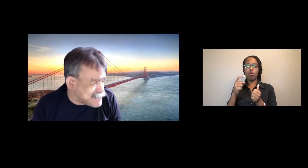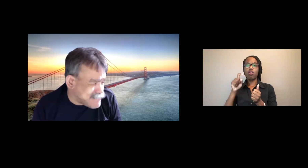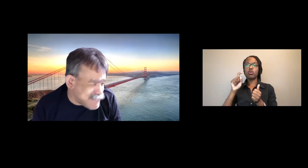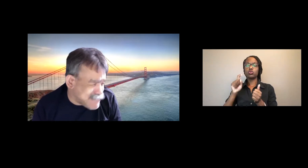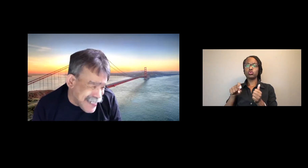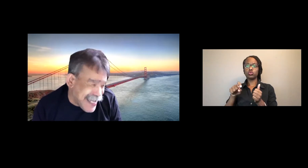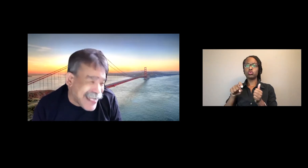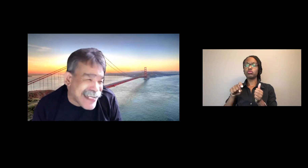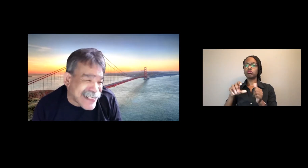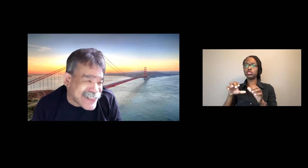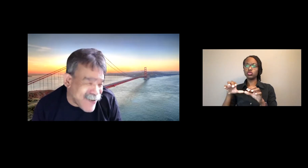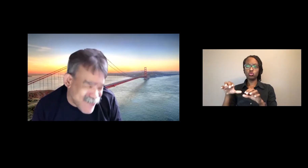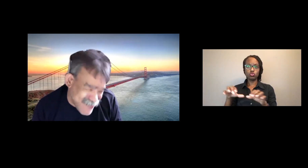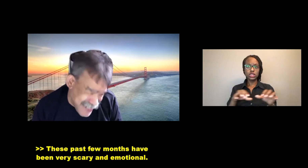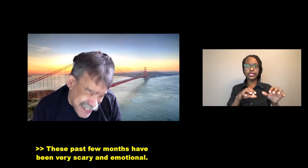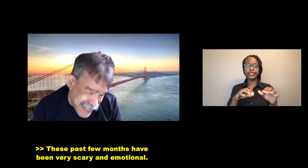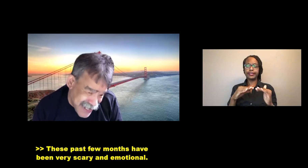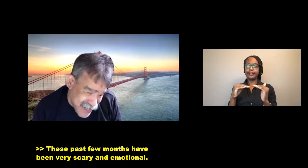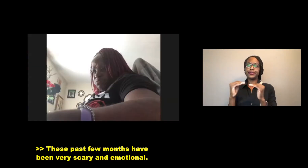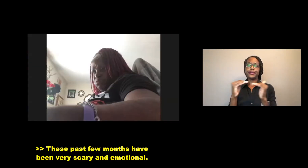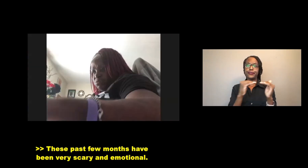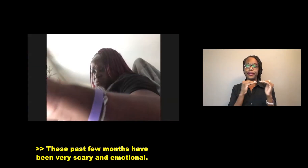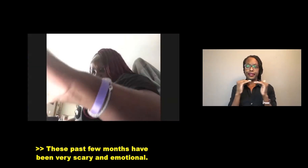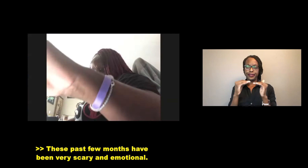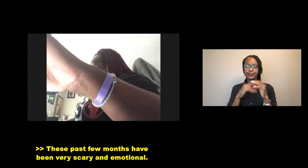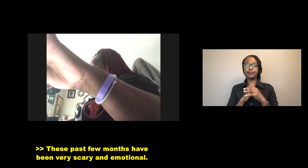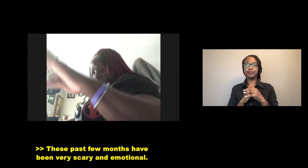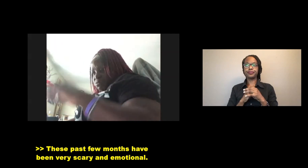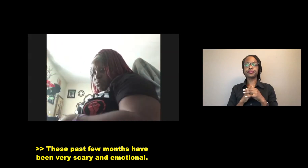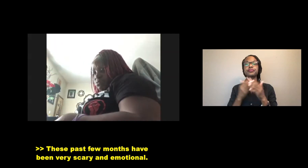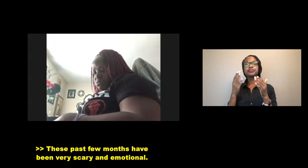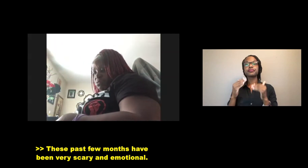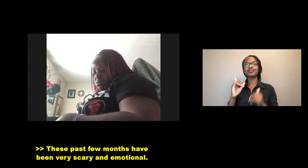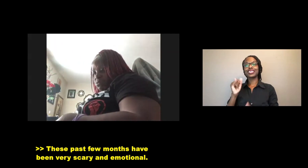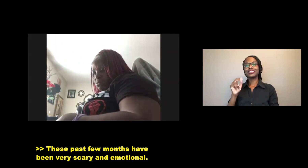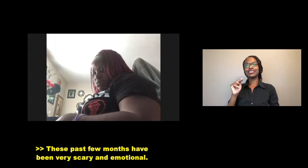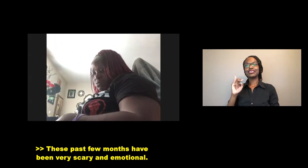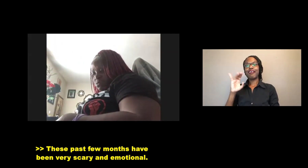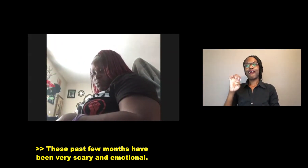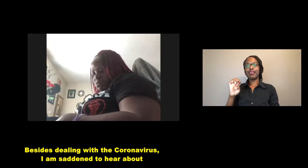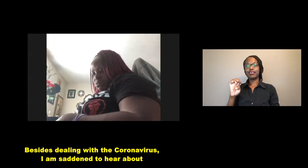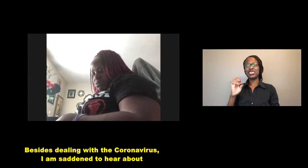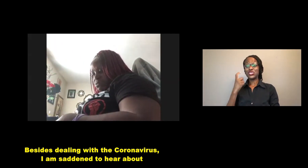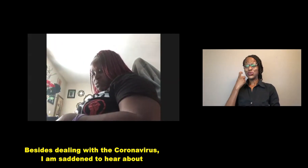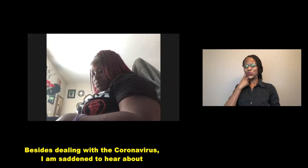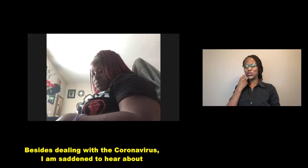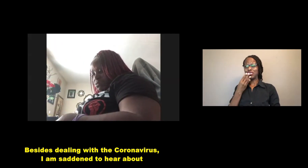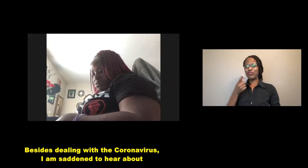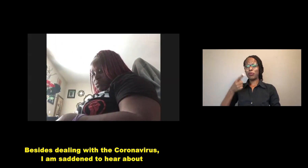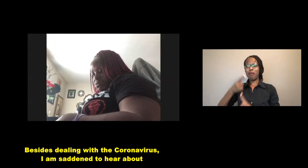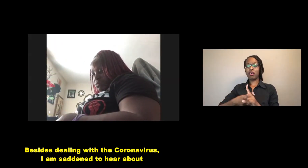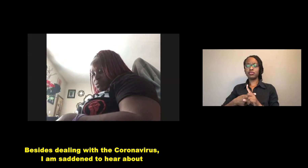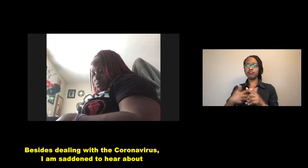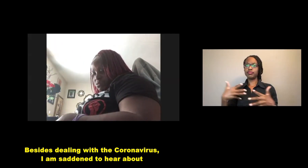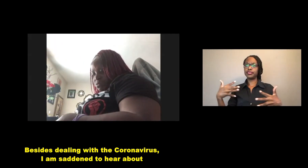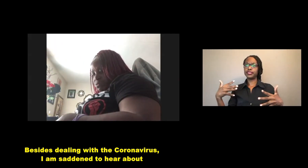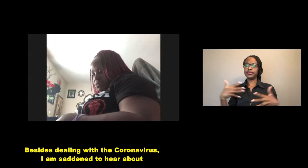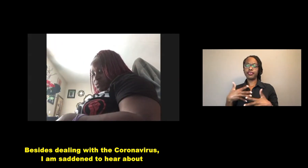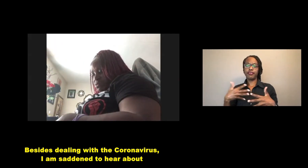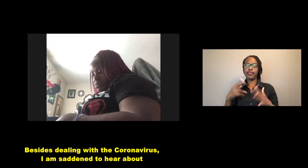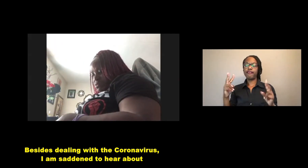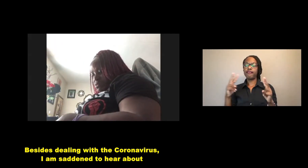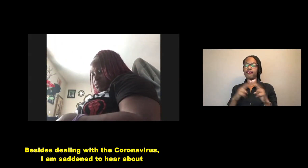be treated equally. These past few months have been very scary and emotional. Besides dealing